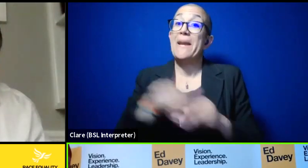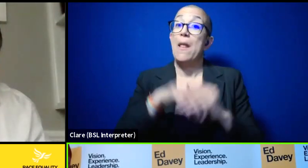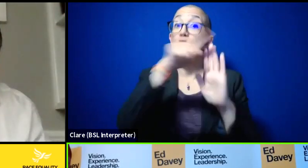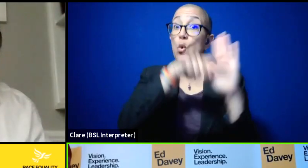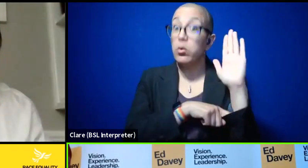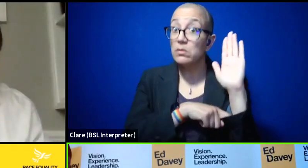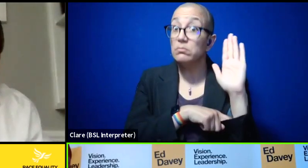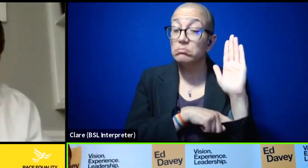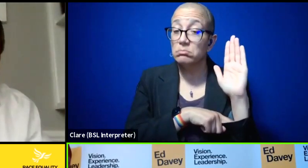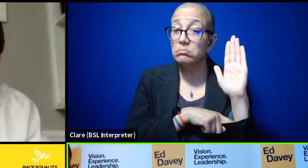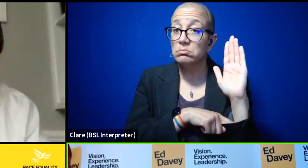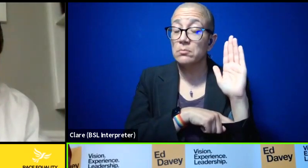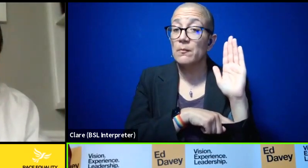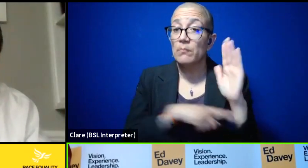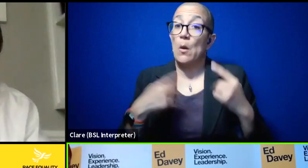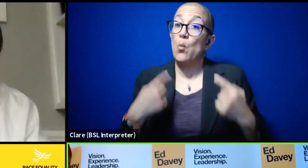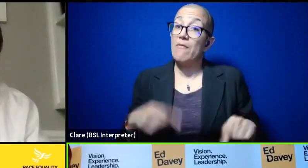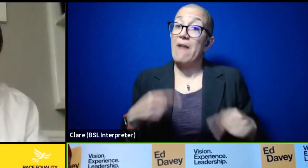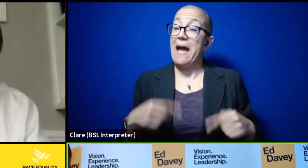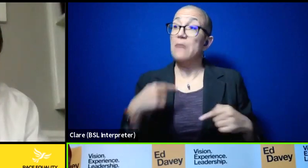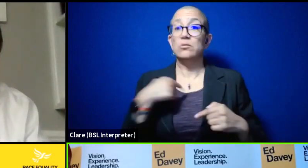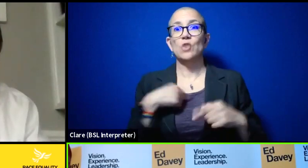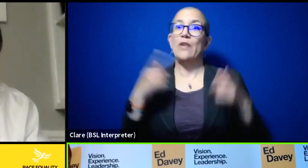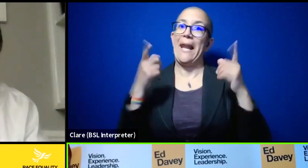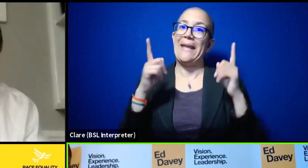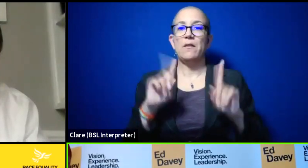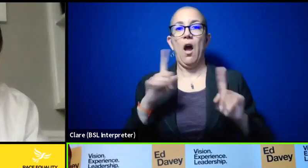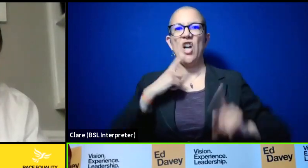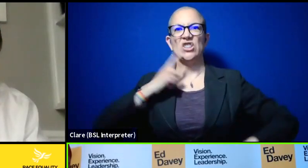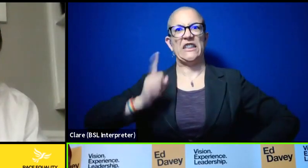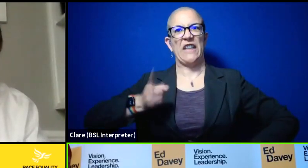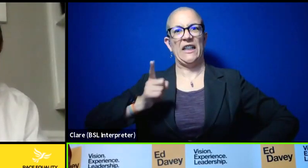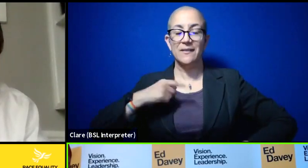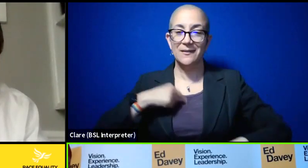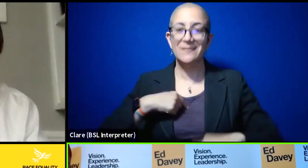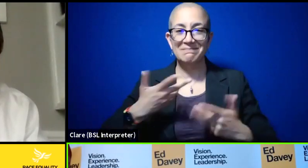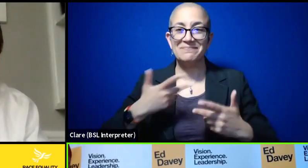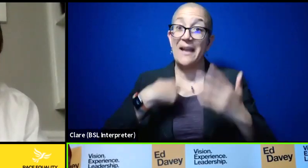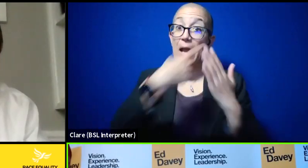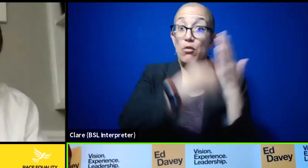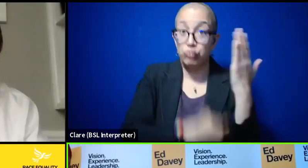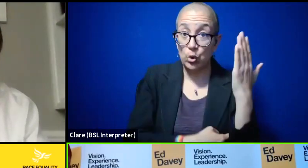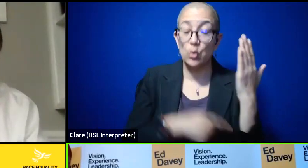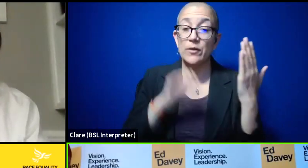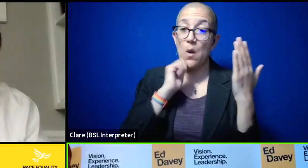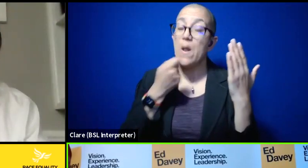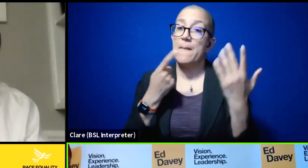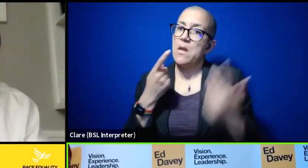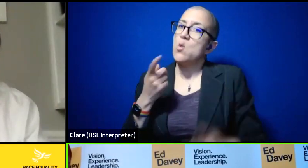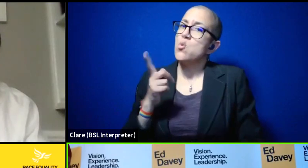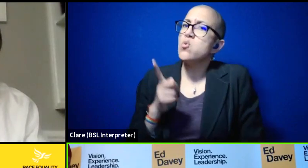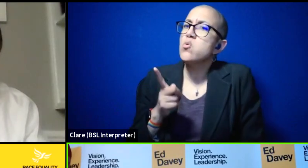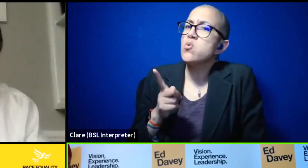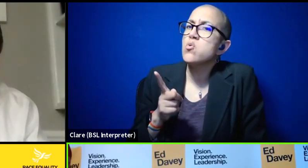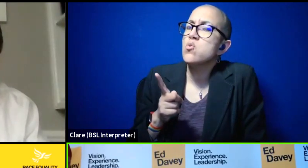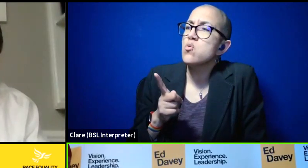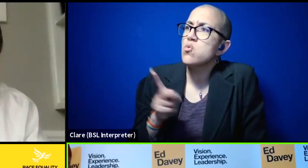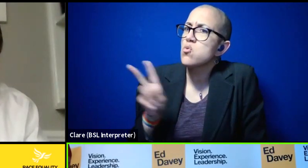act, because leaders aren't dictators. Within the rules, we'll be coming down hard to make